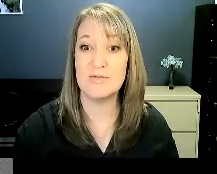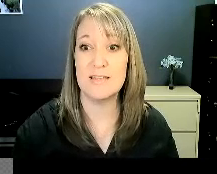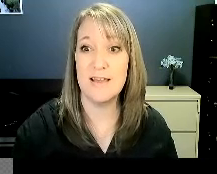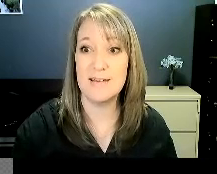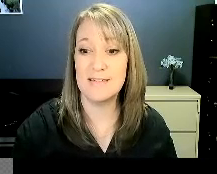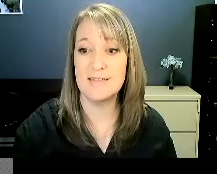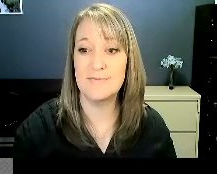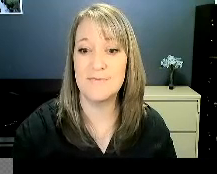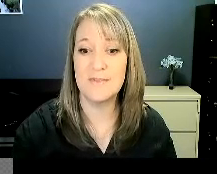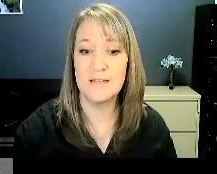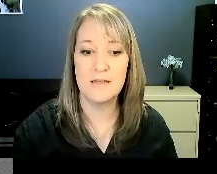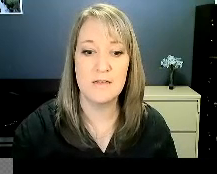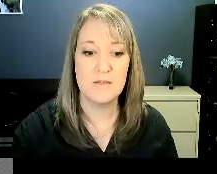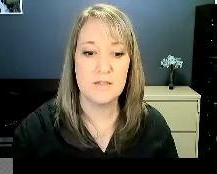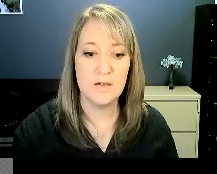practice using that.